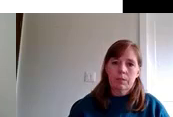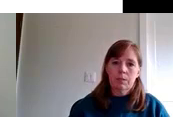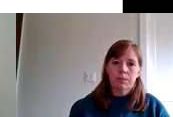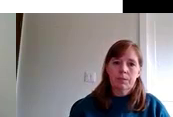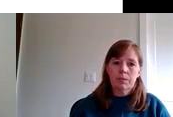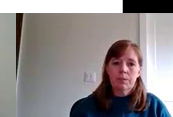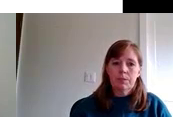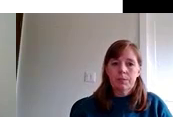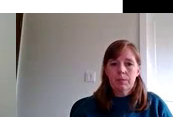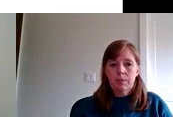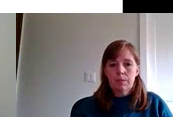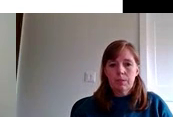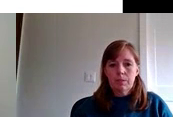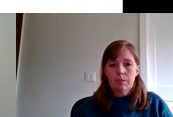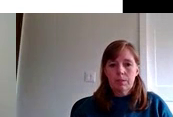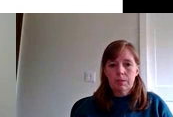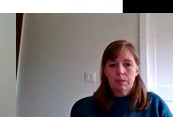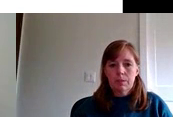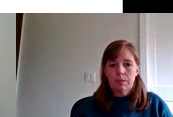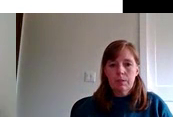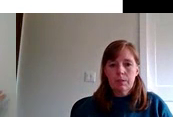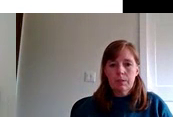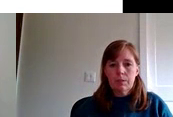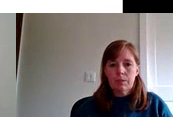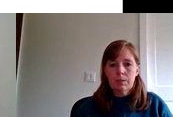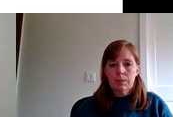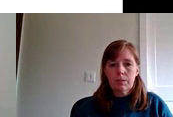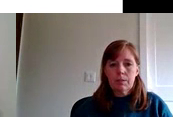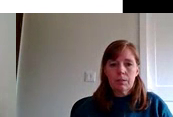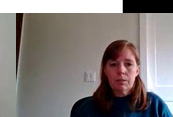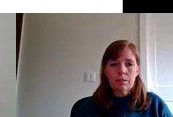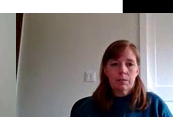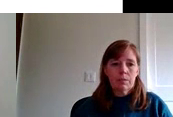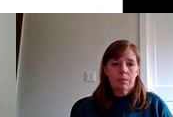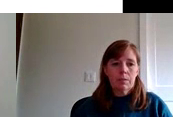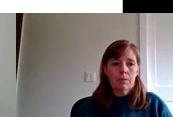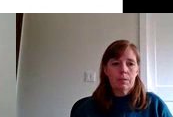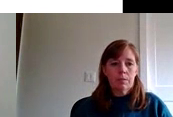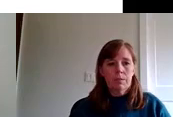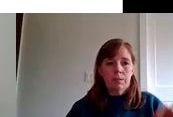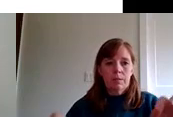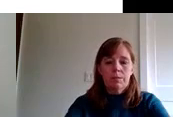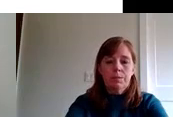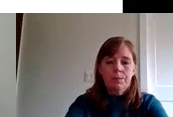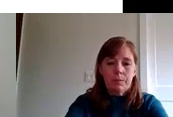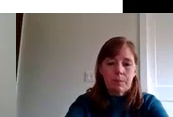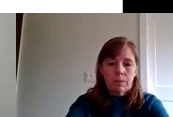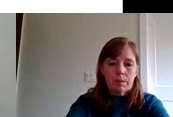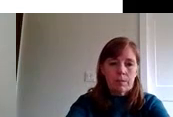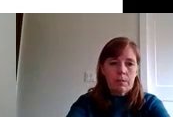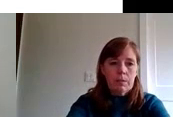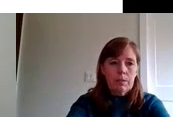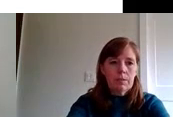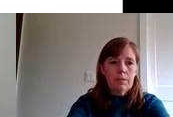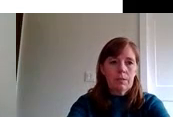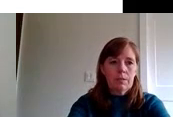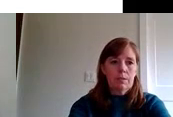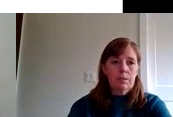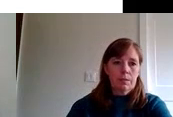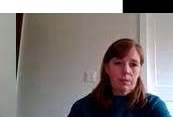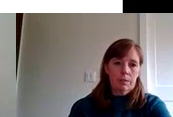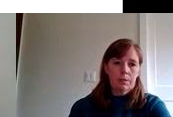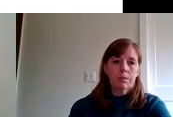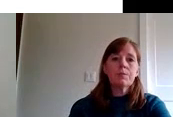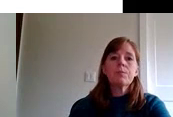in the classroom about standing anywhere but in front of windows when you're lecturing. I think that would be good for even students who are deaf or